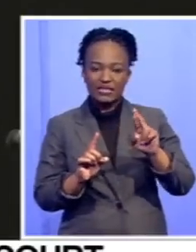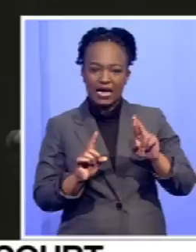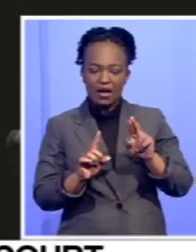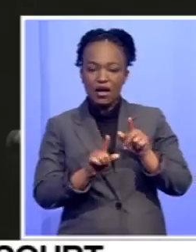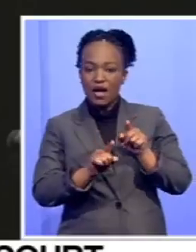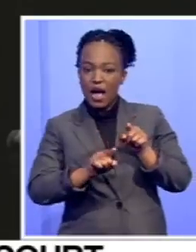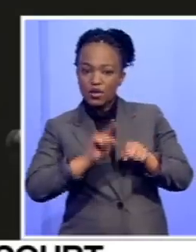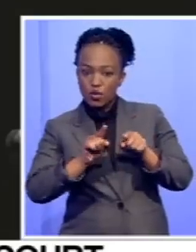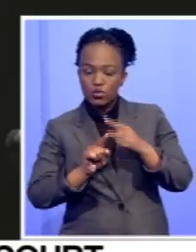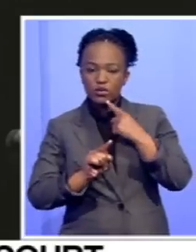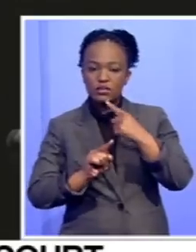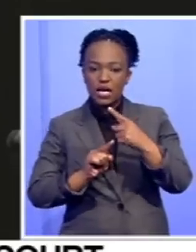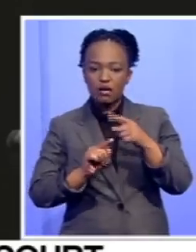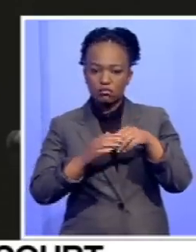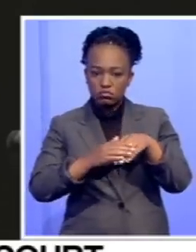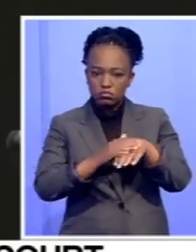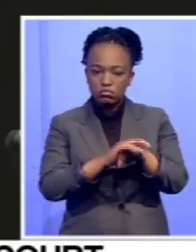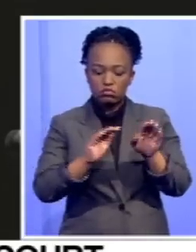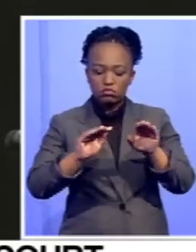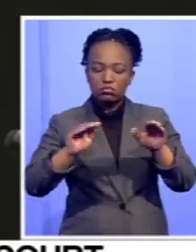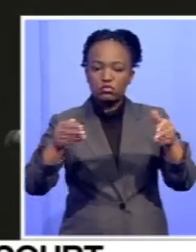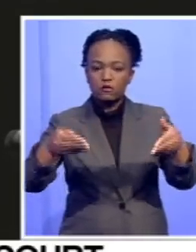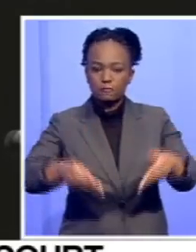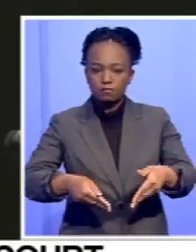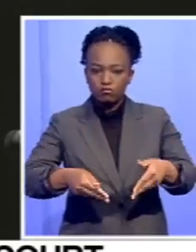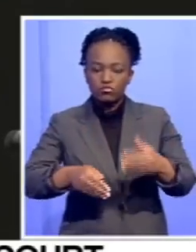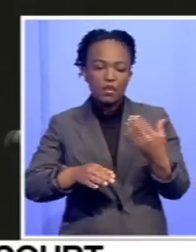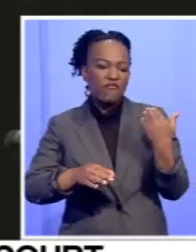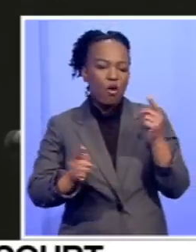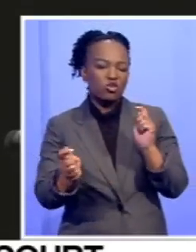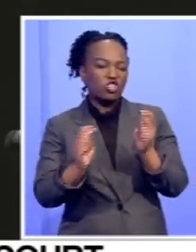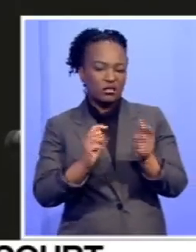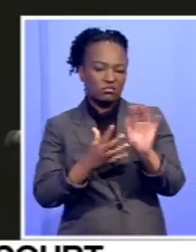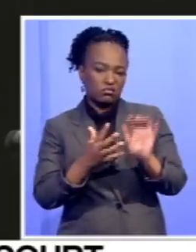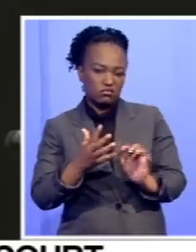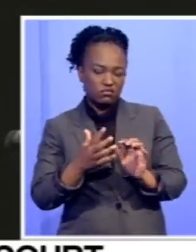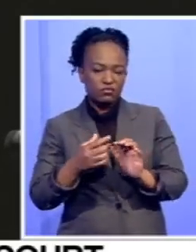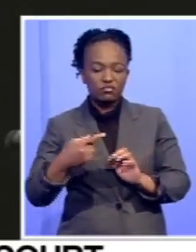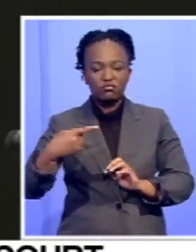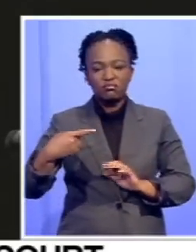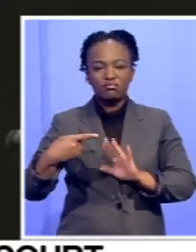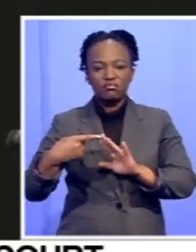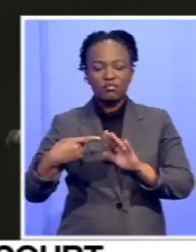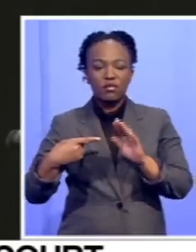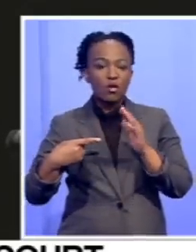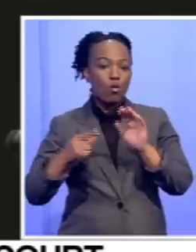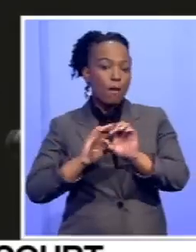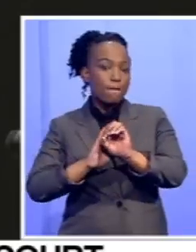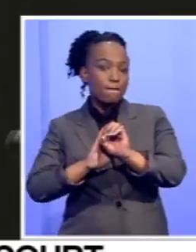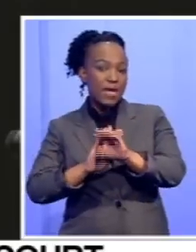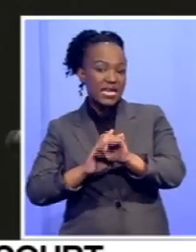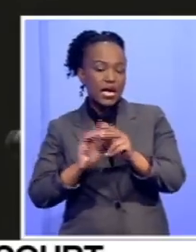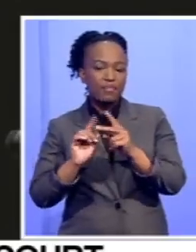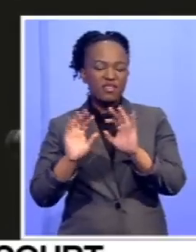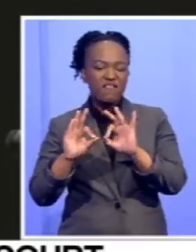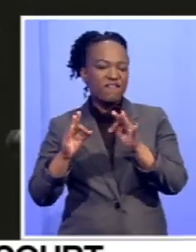enter the cemetery in their vehicle changed from initially being that, sub 1, nobody other than the immediate family and the president were allowed